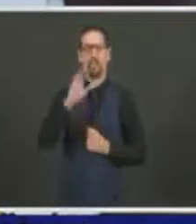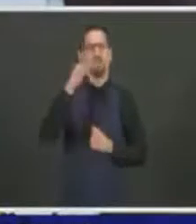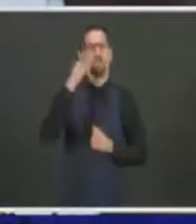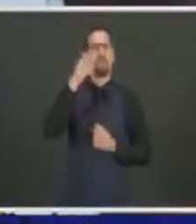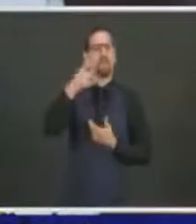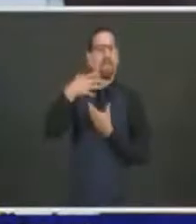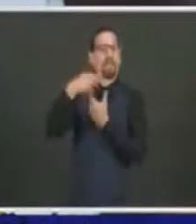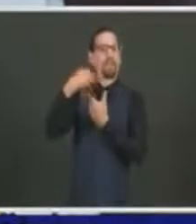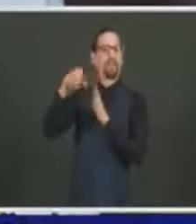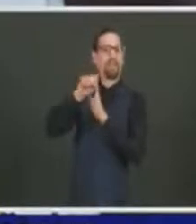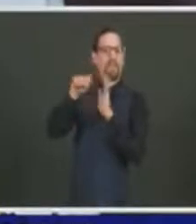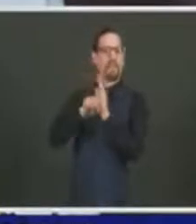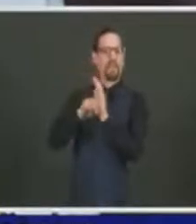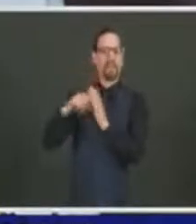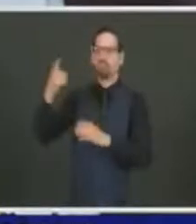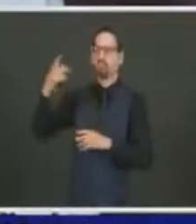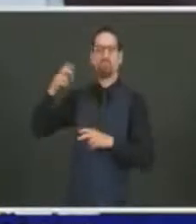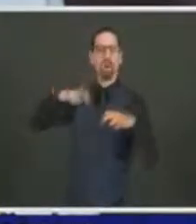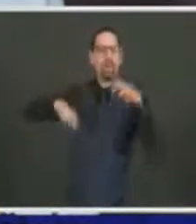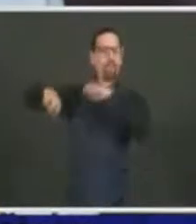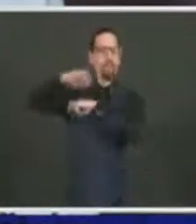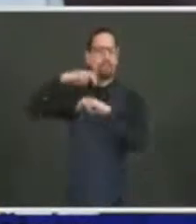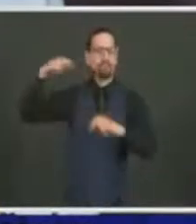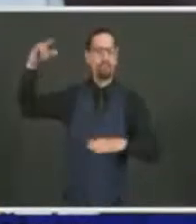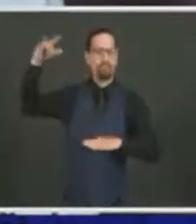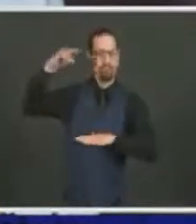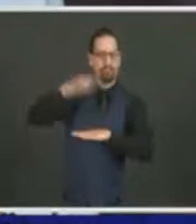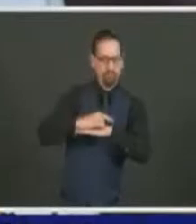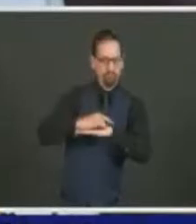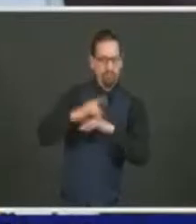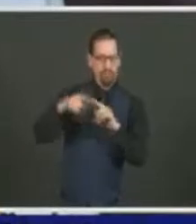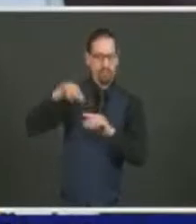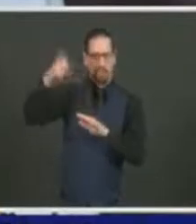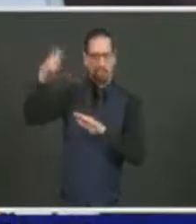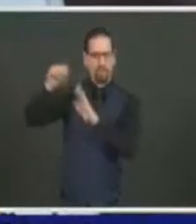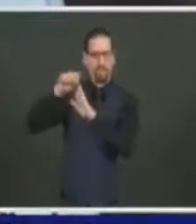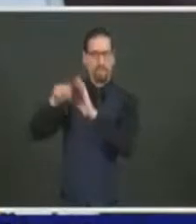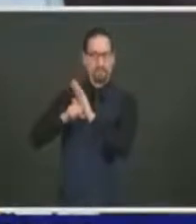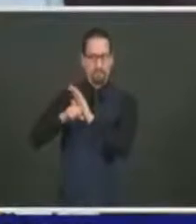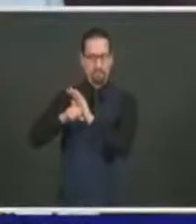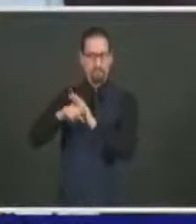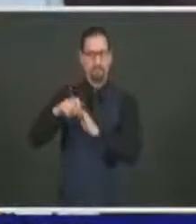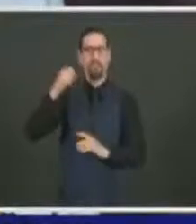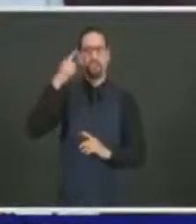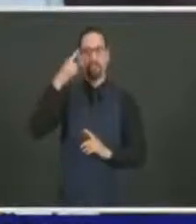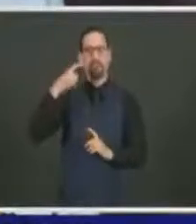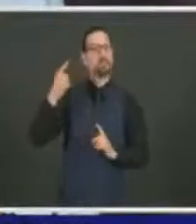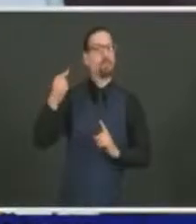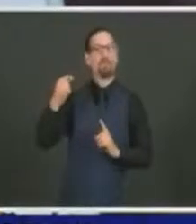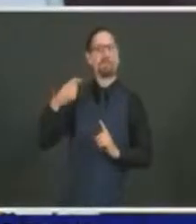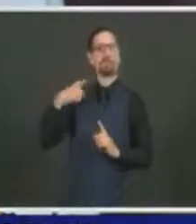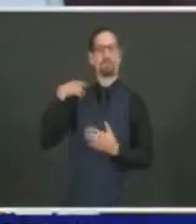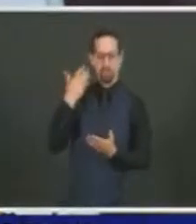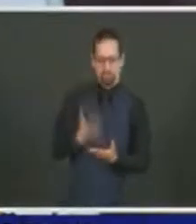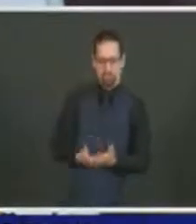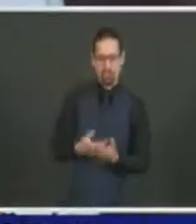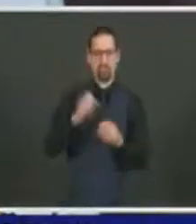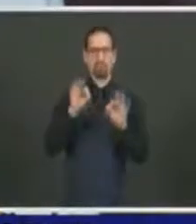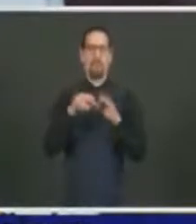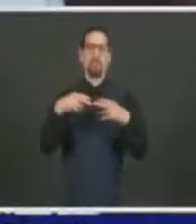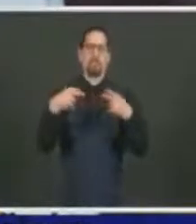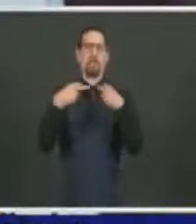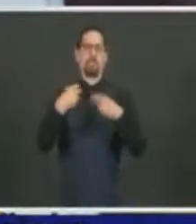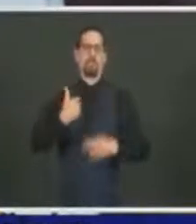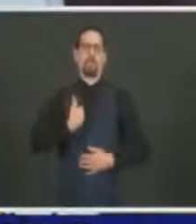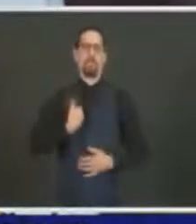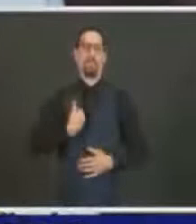traveling, they still need to monitor for symptoms and quarantine. The key is continuing to see how